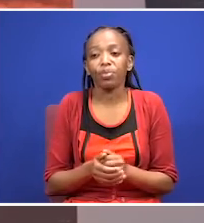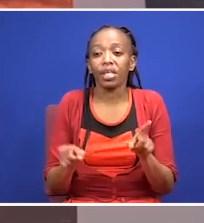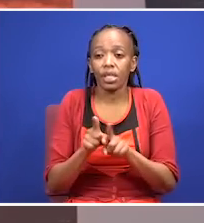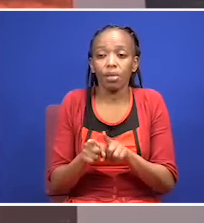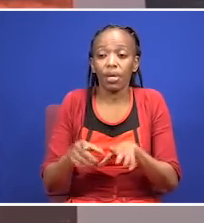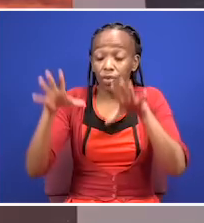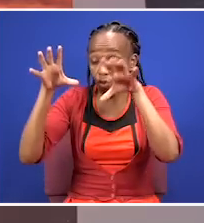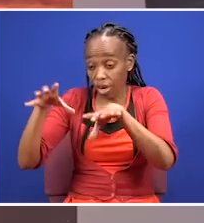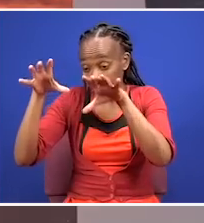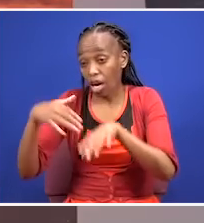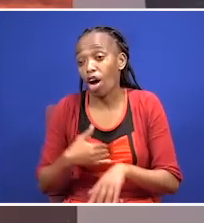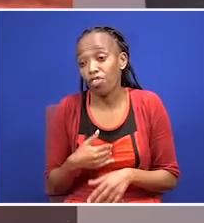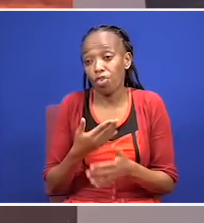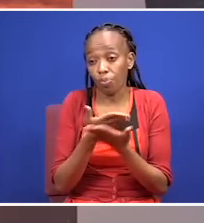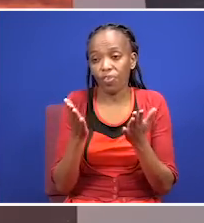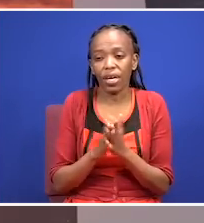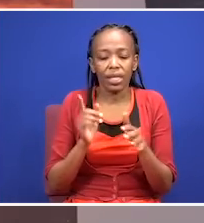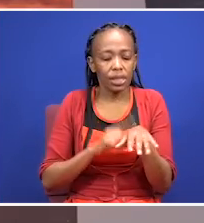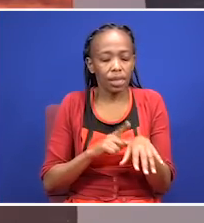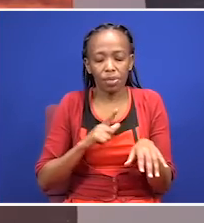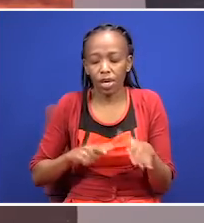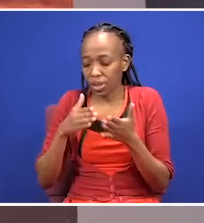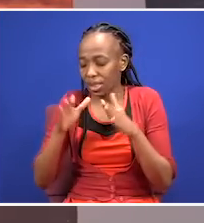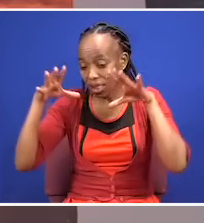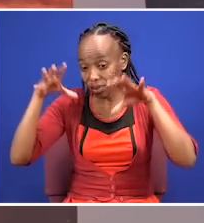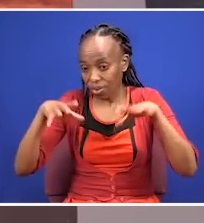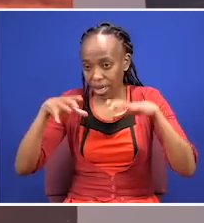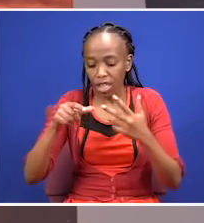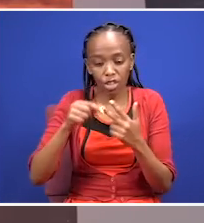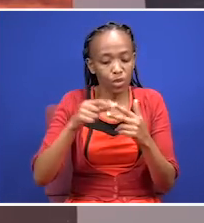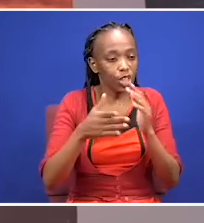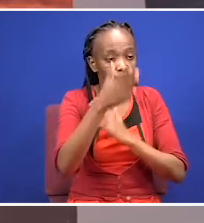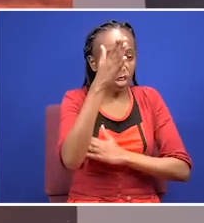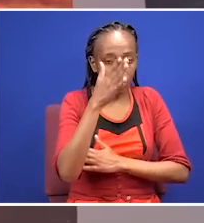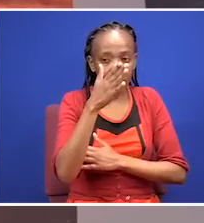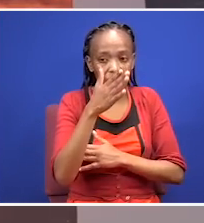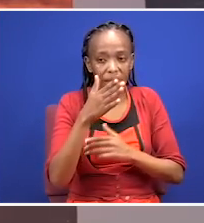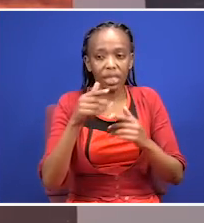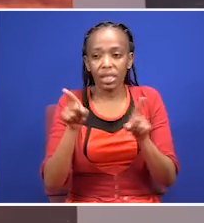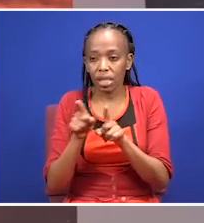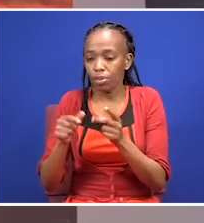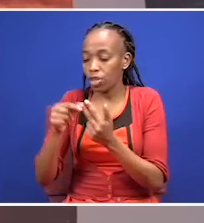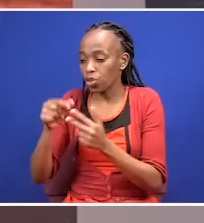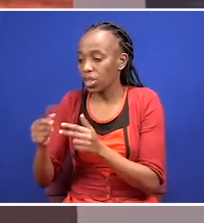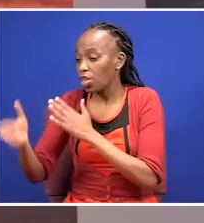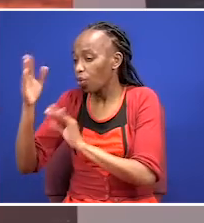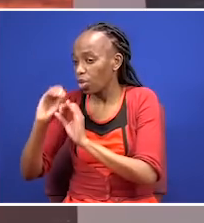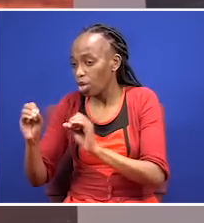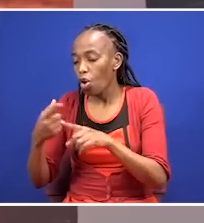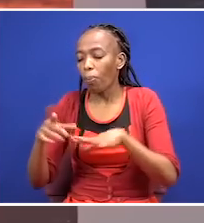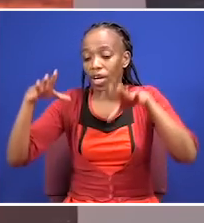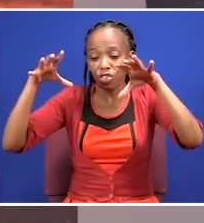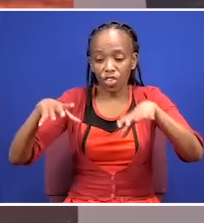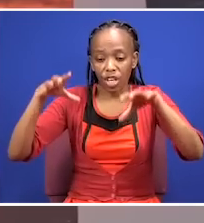rain on them when the lord sends the rain he does not choose the godly he does not choose the ungodly he